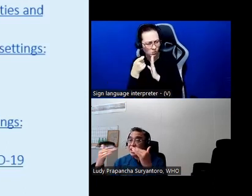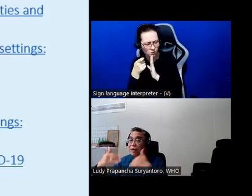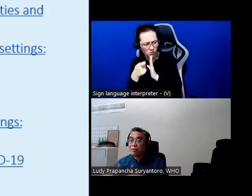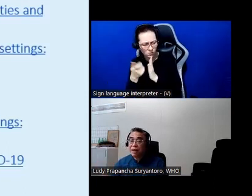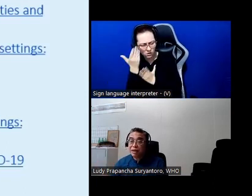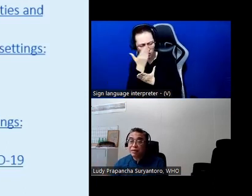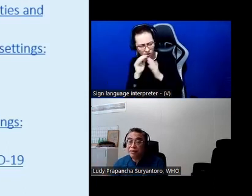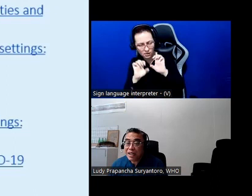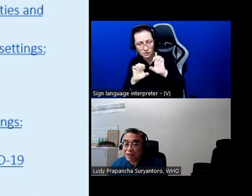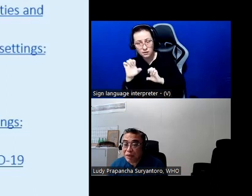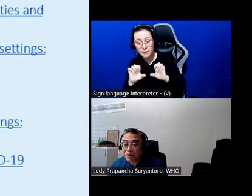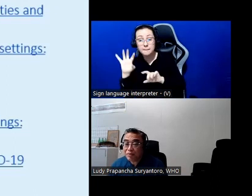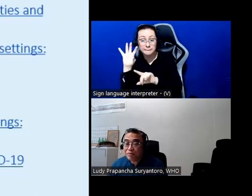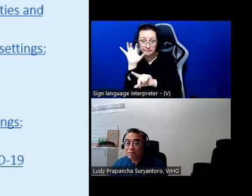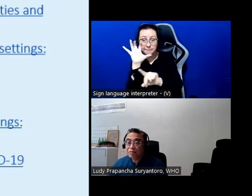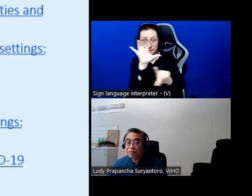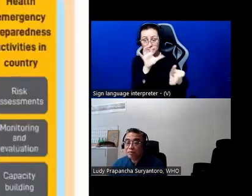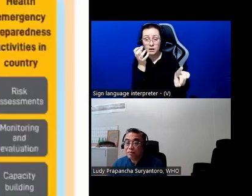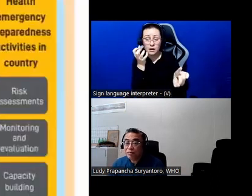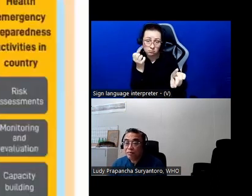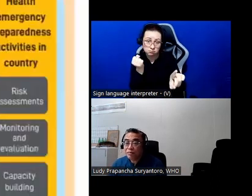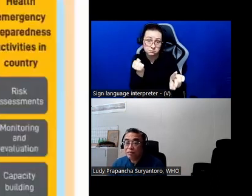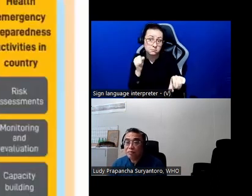we can adapt it better. Next, please.